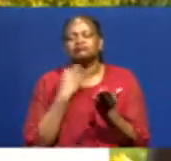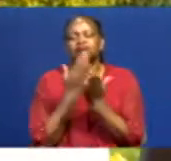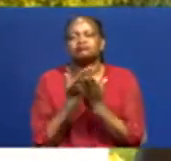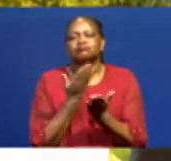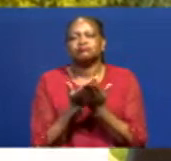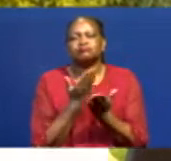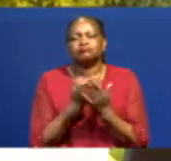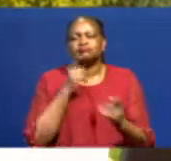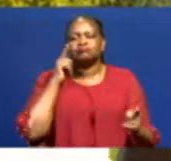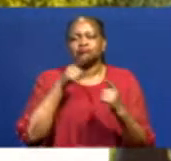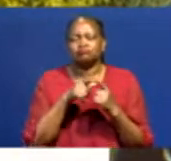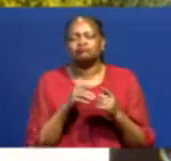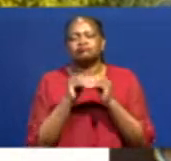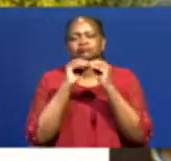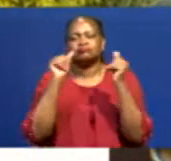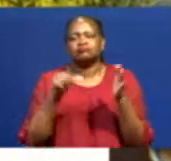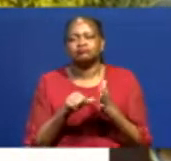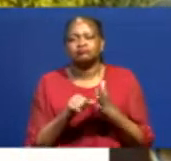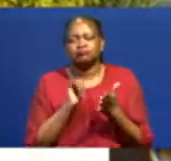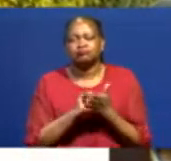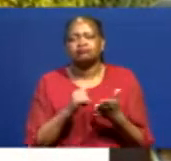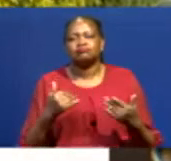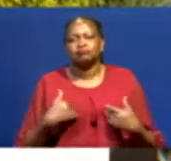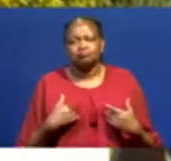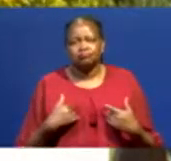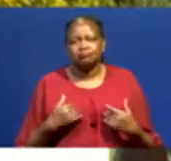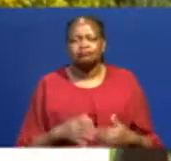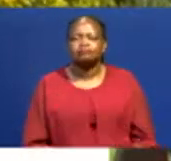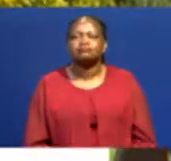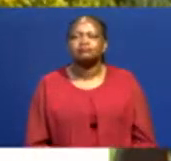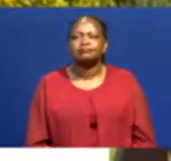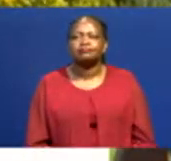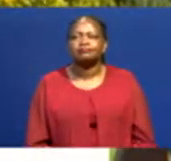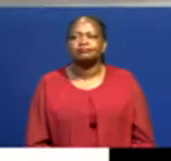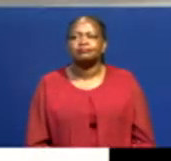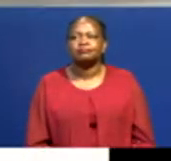existing deadlocks. Give us in Minor, Prime Edition.